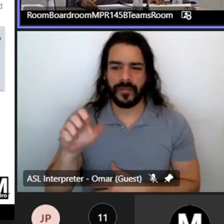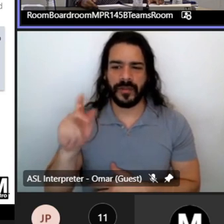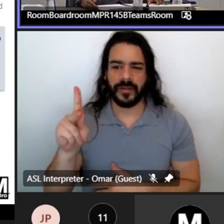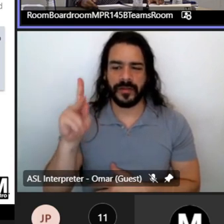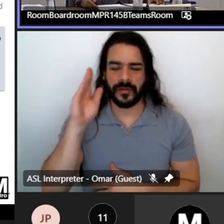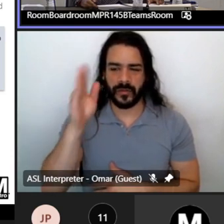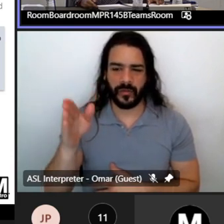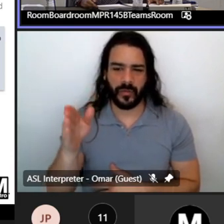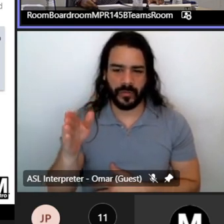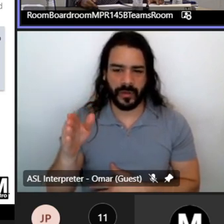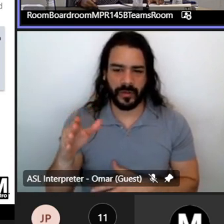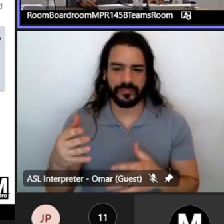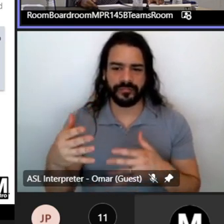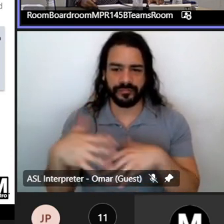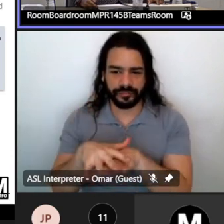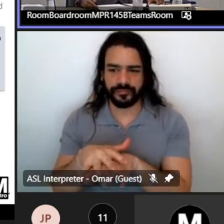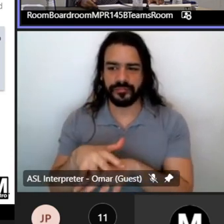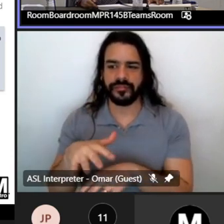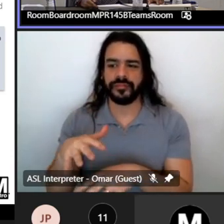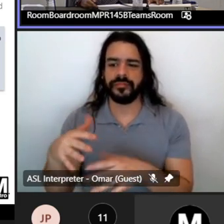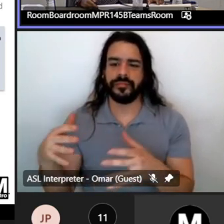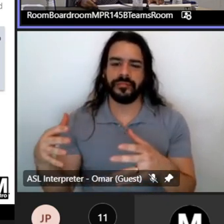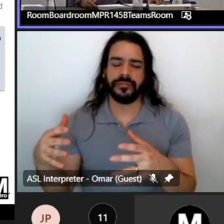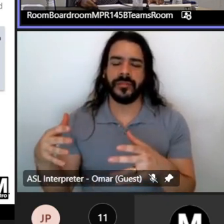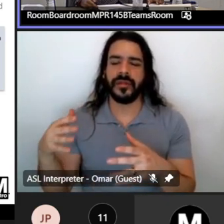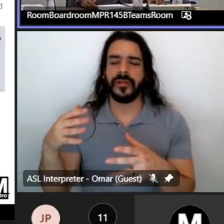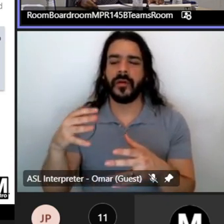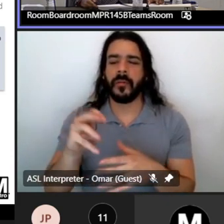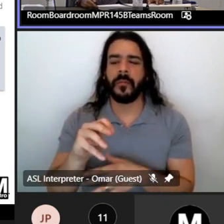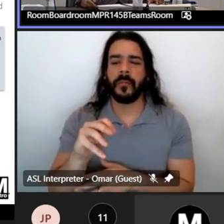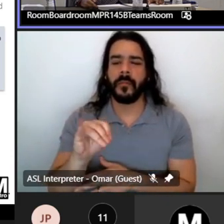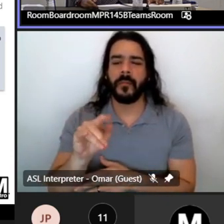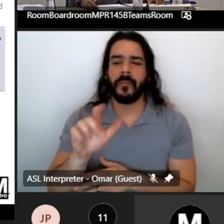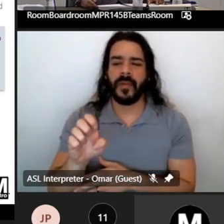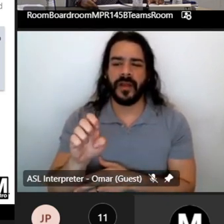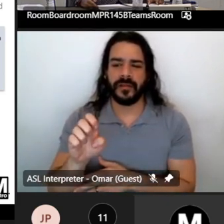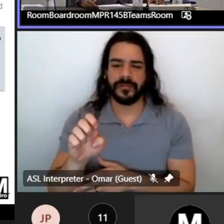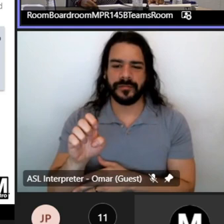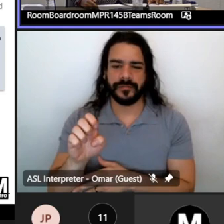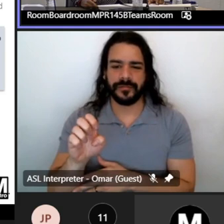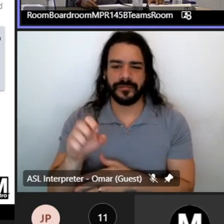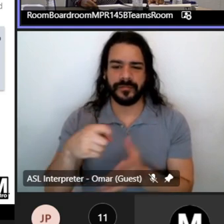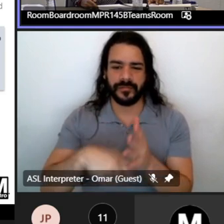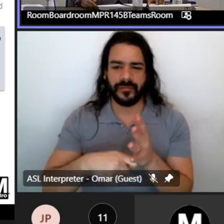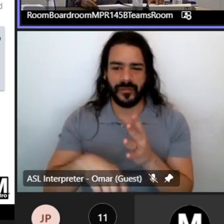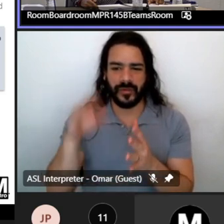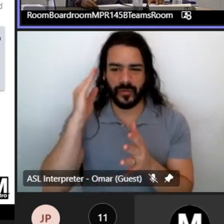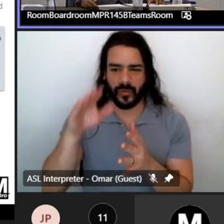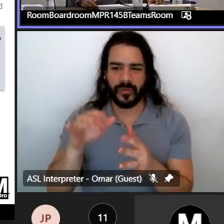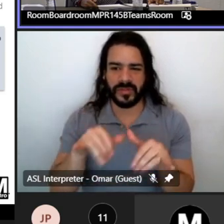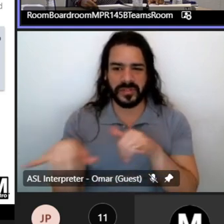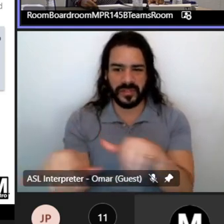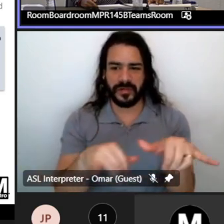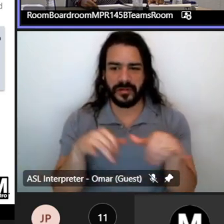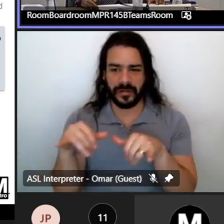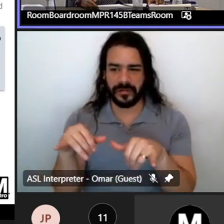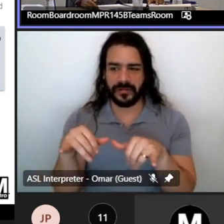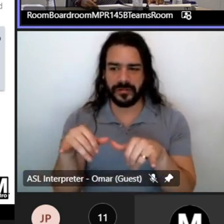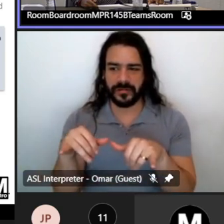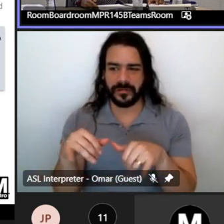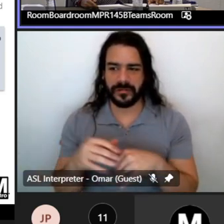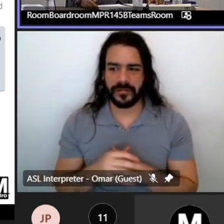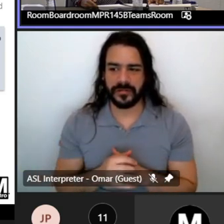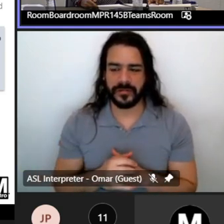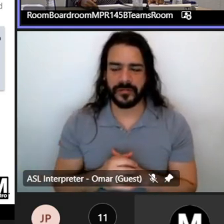be consolidated. The mileage rates would be standardized at 40 cents per mile after 3 miles. The